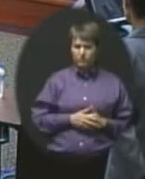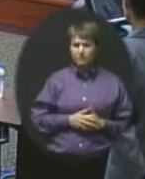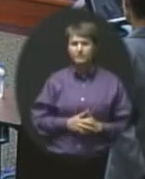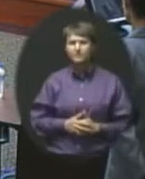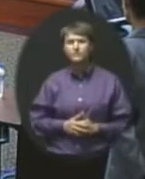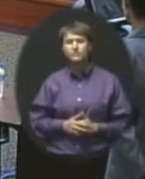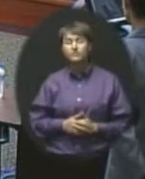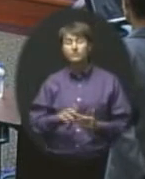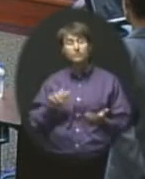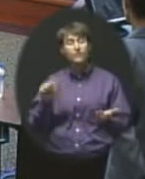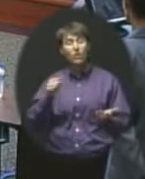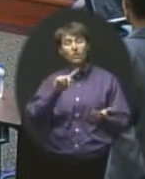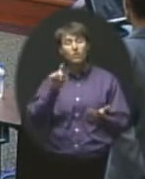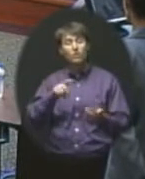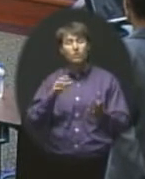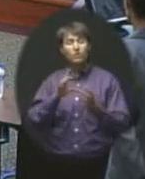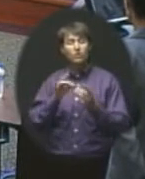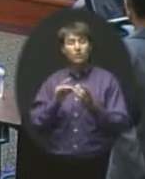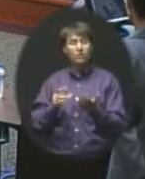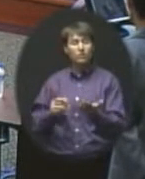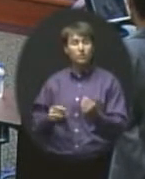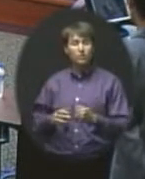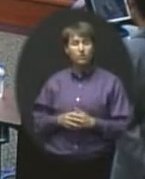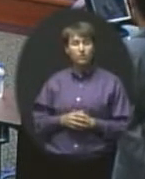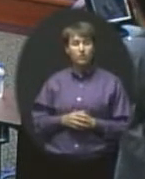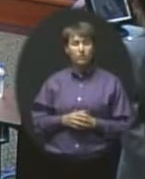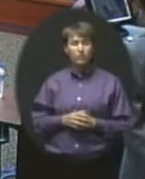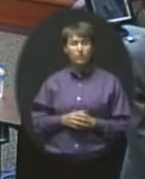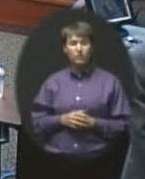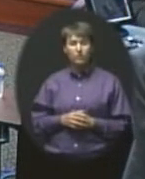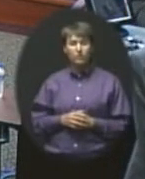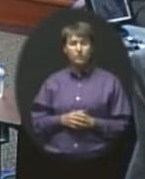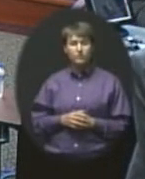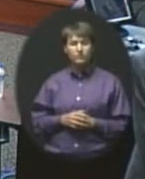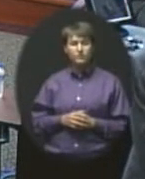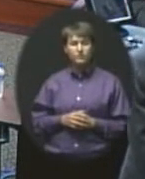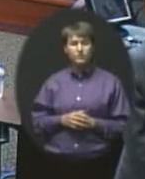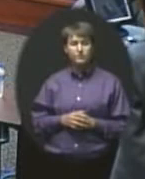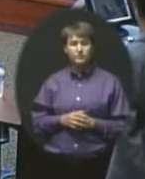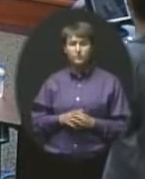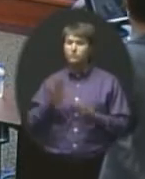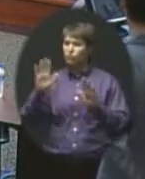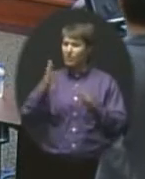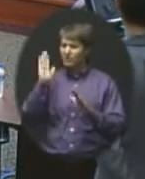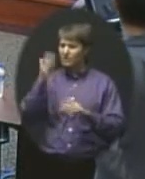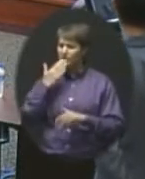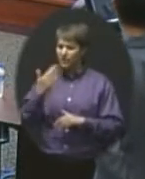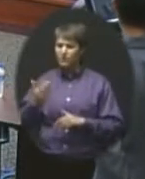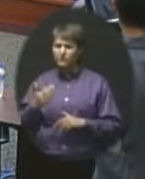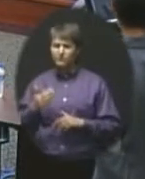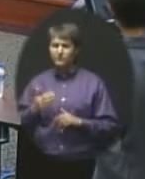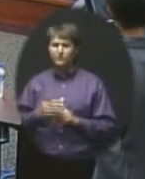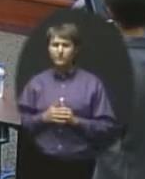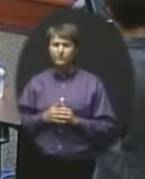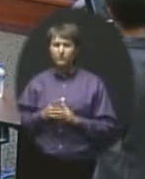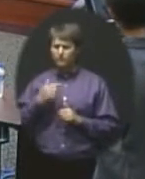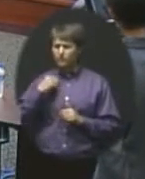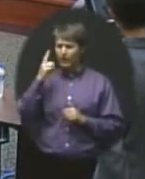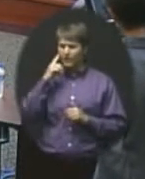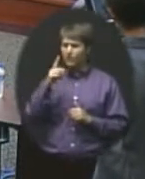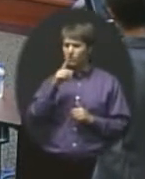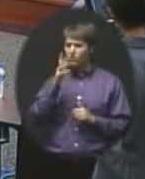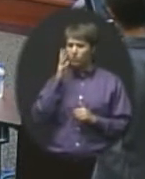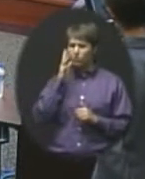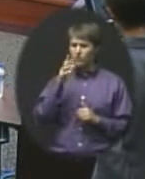Okay. Other comments or questions for board members? Yeah. Great presentation. Thanks. I think it's going to